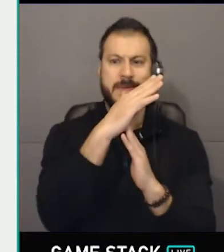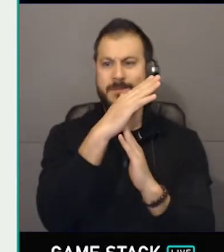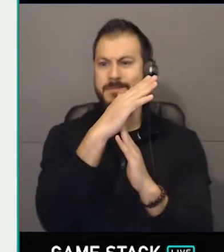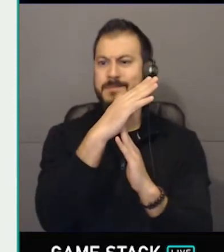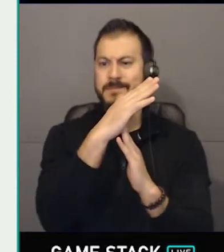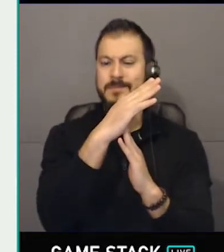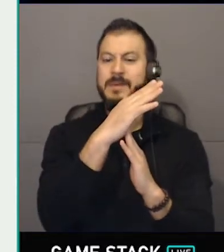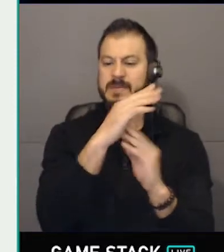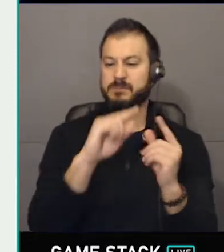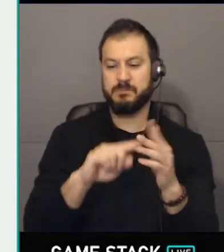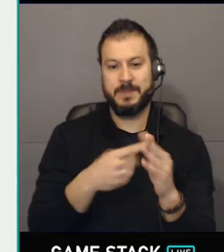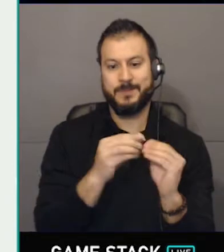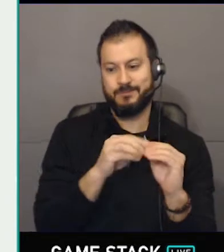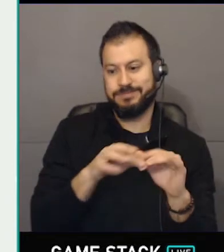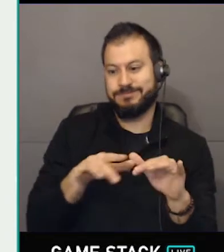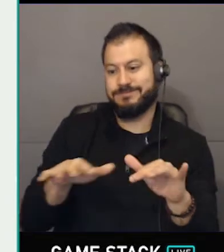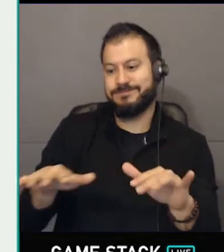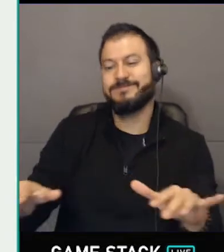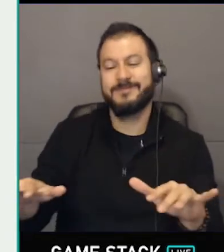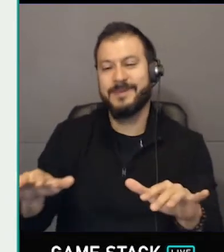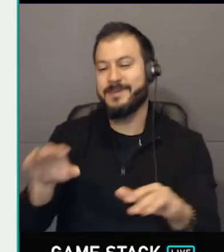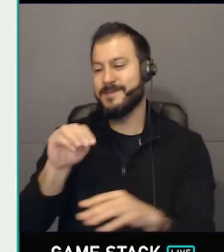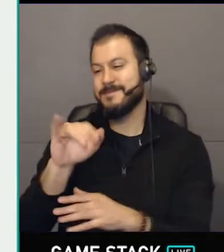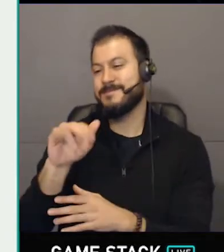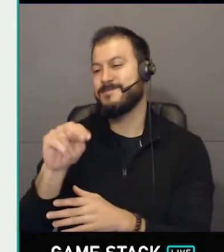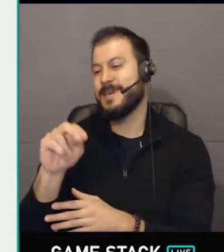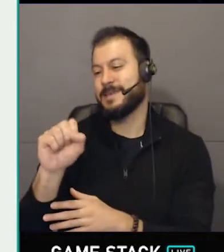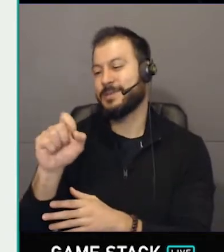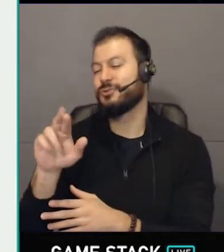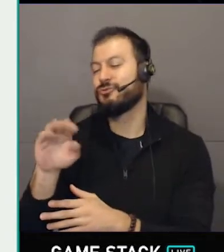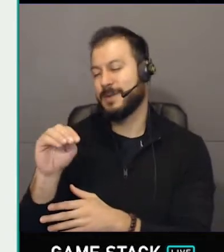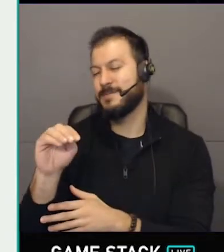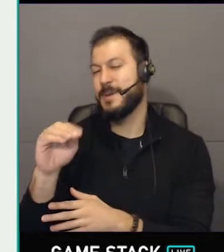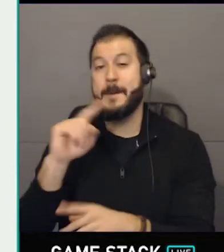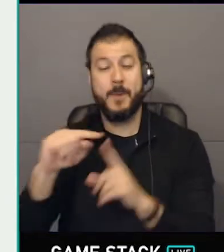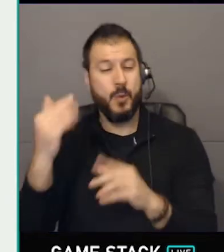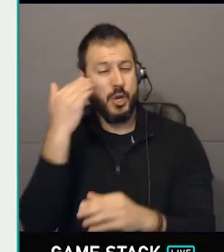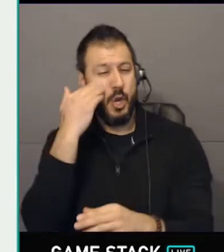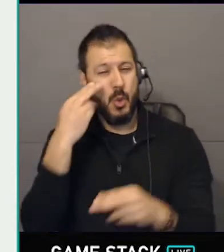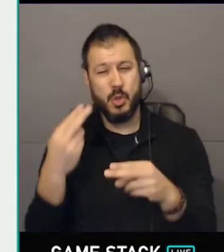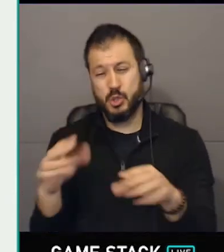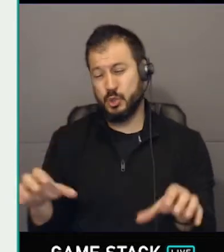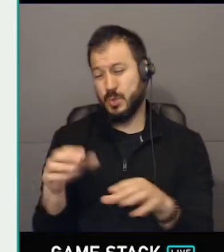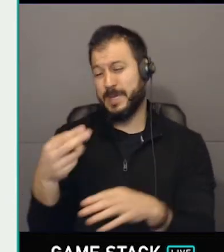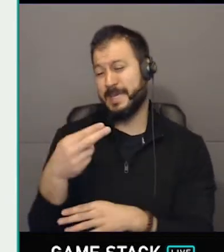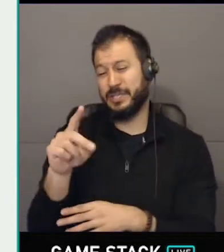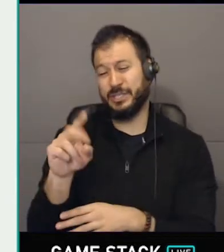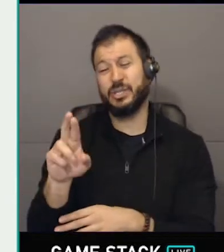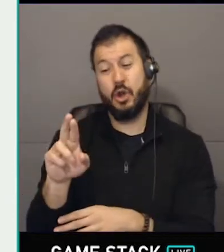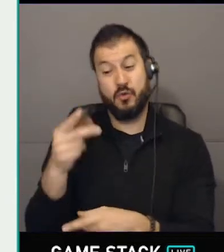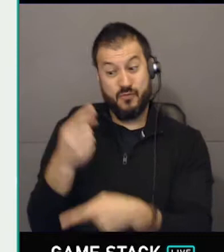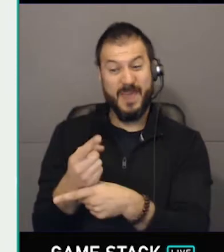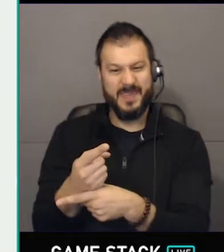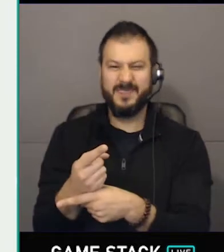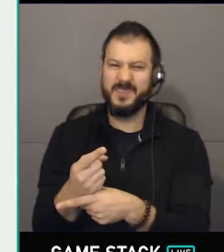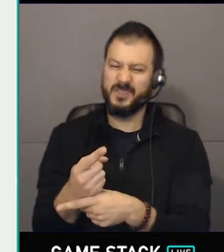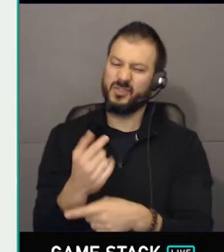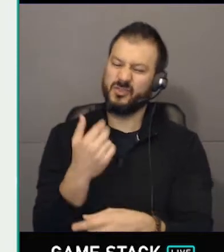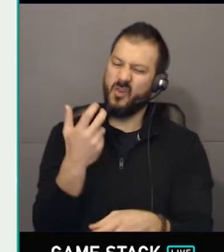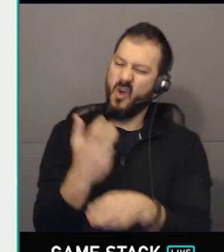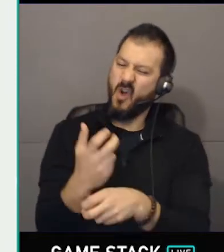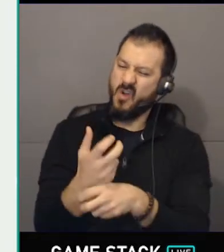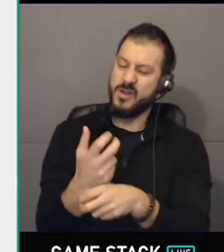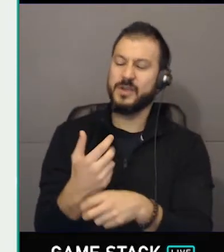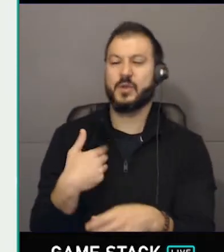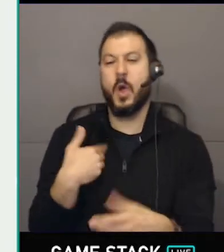into the mainstream. But at the same time, we know that doing HDR the right way is hard. So I want to frame the rest of this session's contents